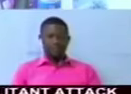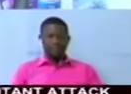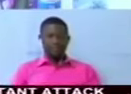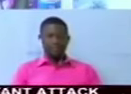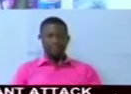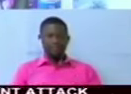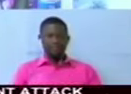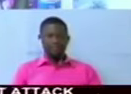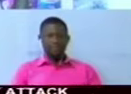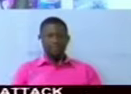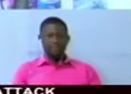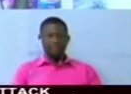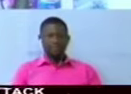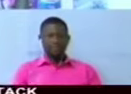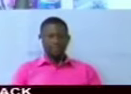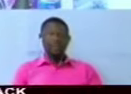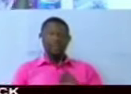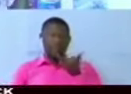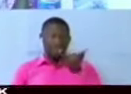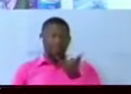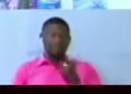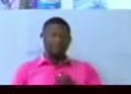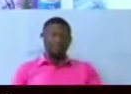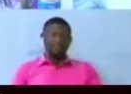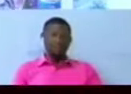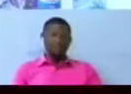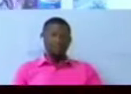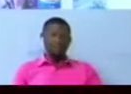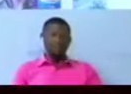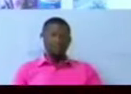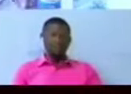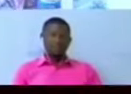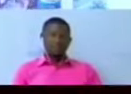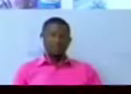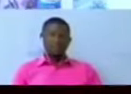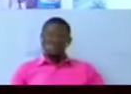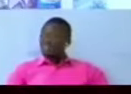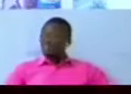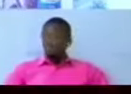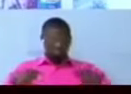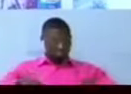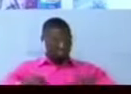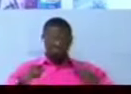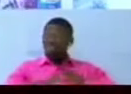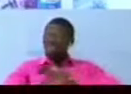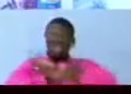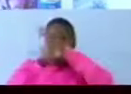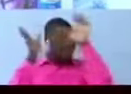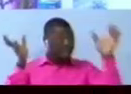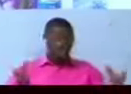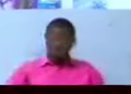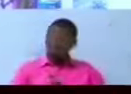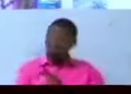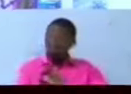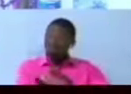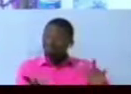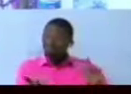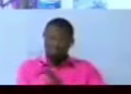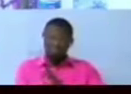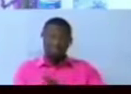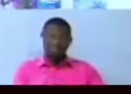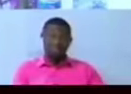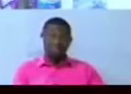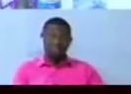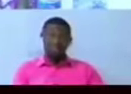ma def de. That's how you fouté ko be ma set wécc completely naked. Té ñi ma fouté ñoo ñe ma len